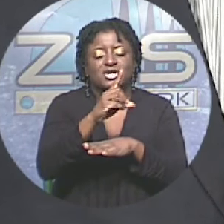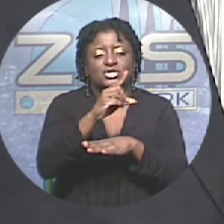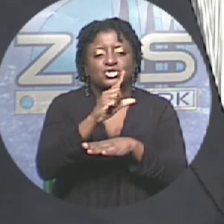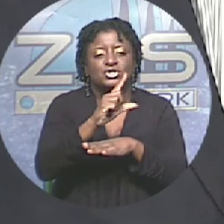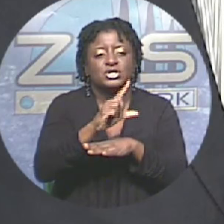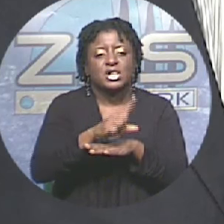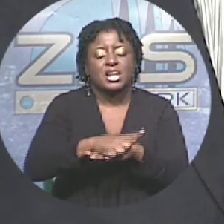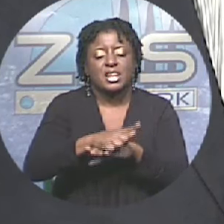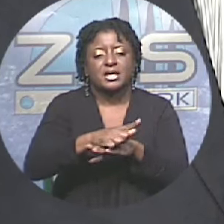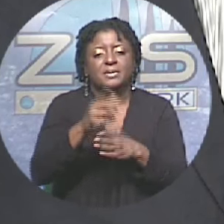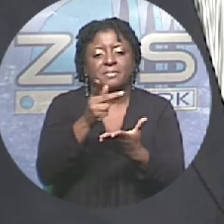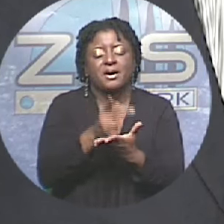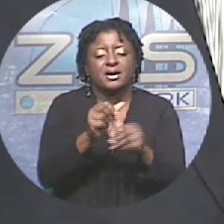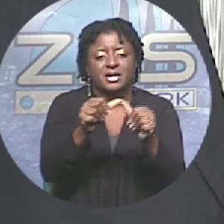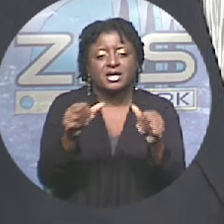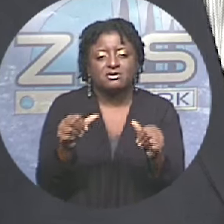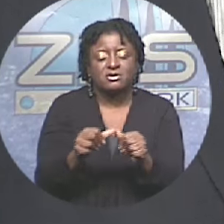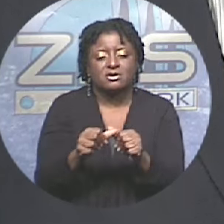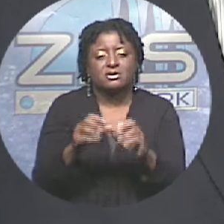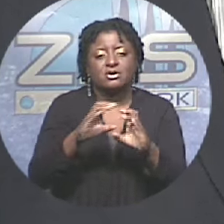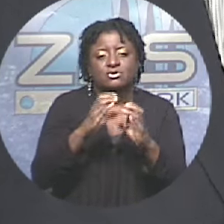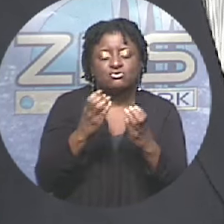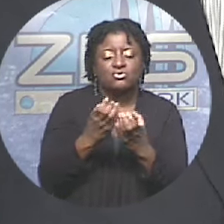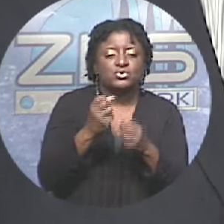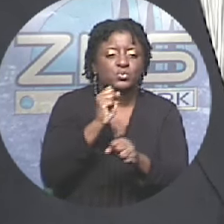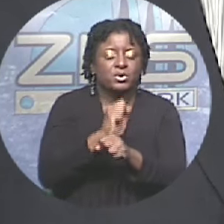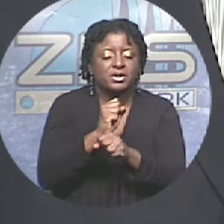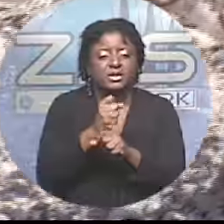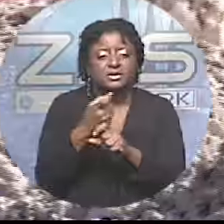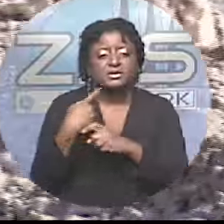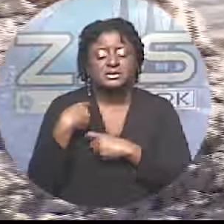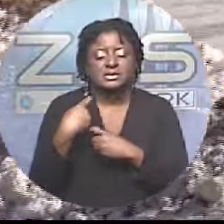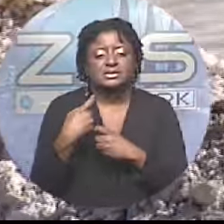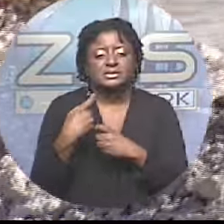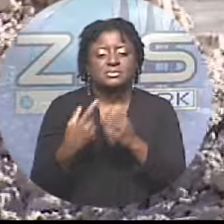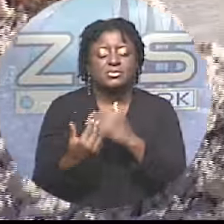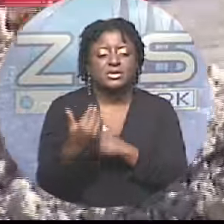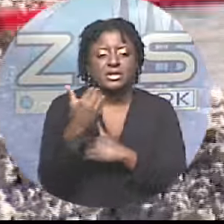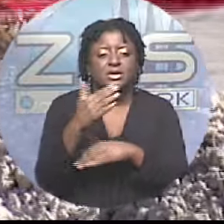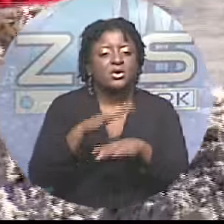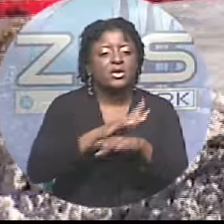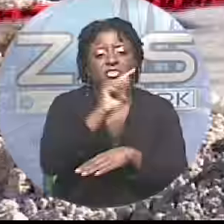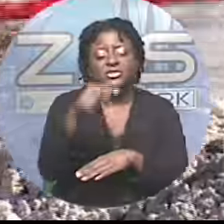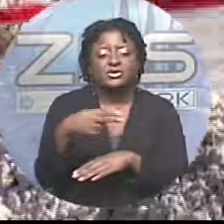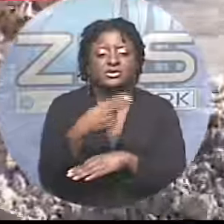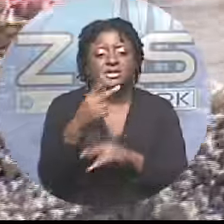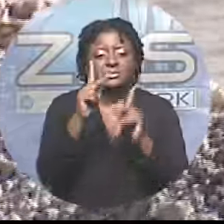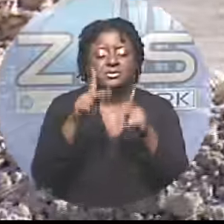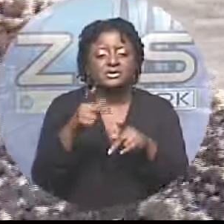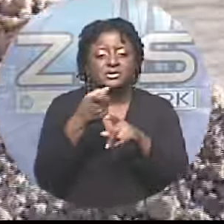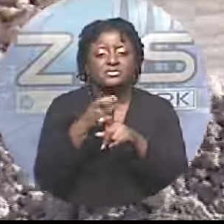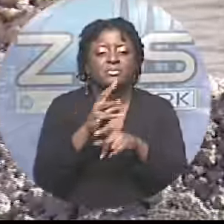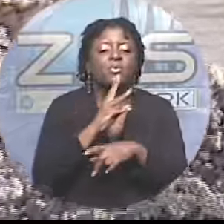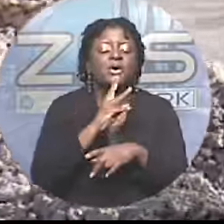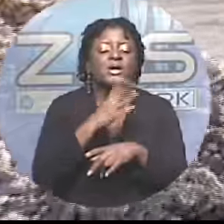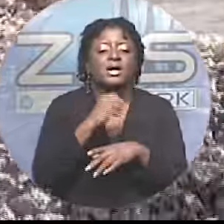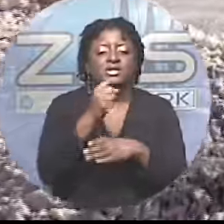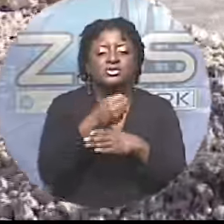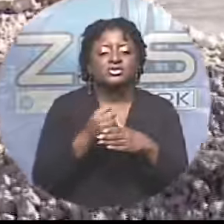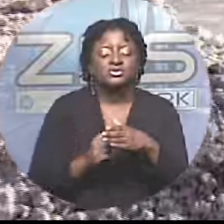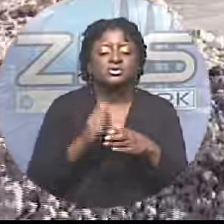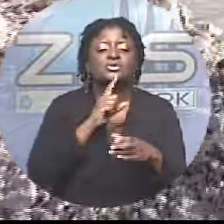Adley tells us as she went there about what she found. On Thursday, officials from the Water and Sewage Corporation